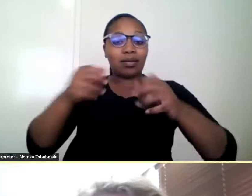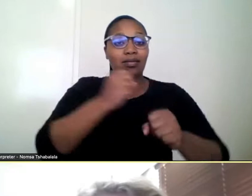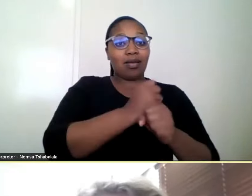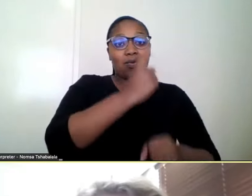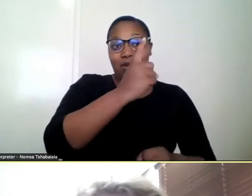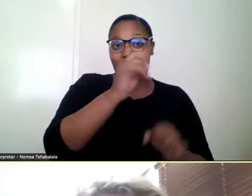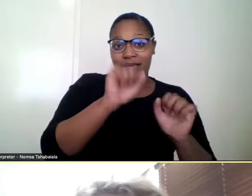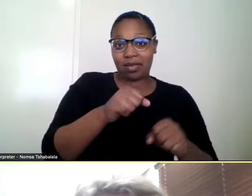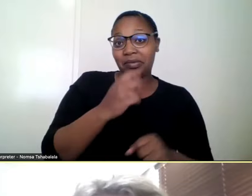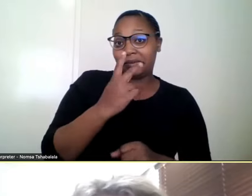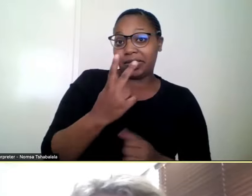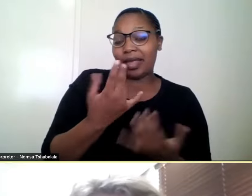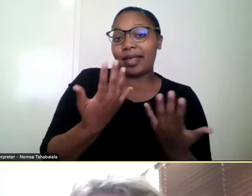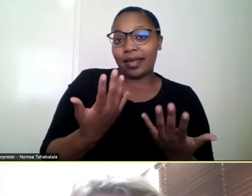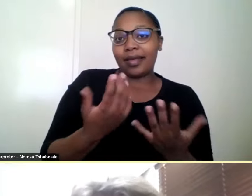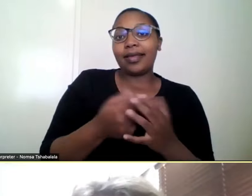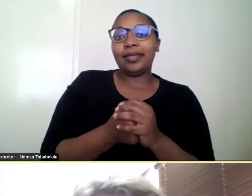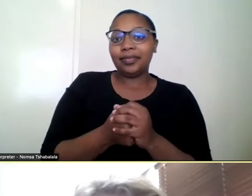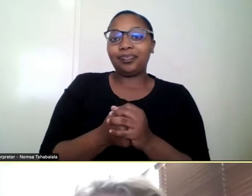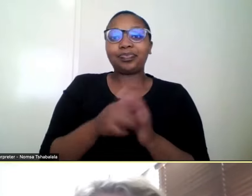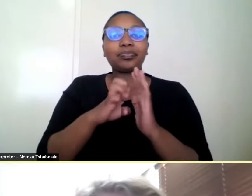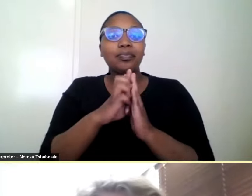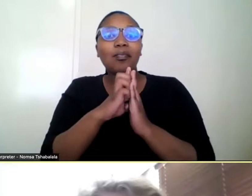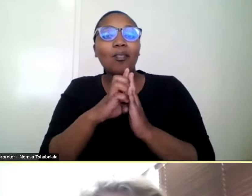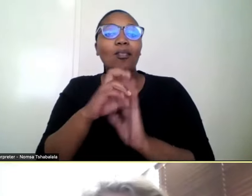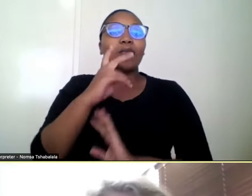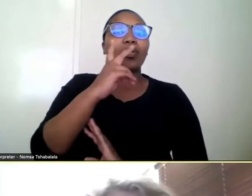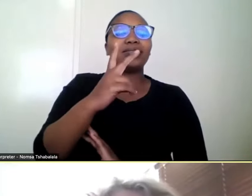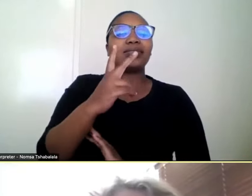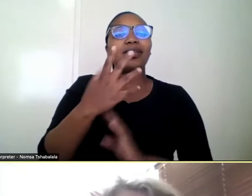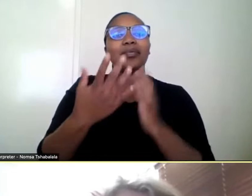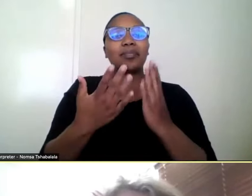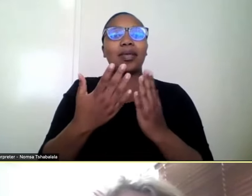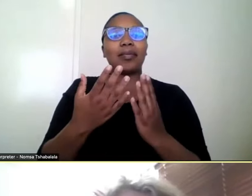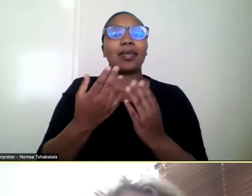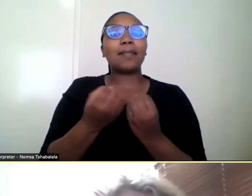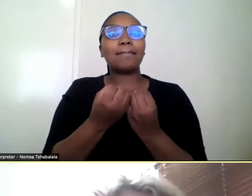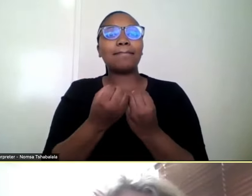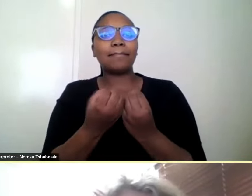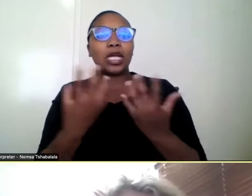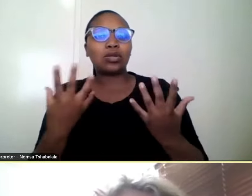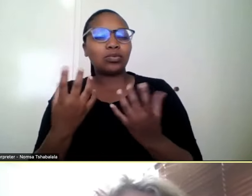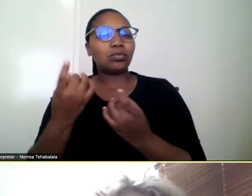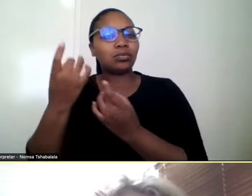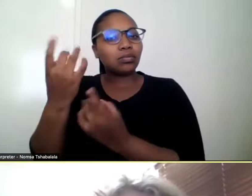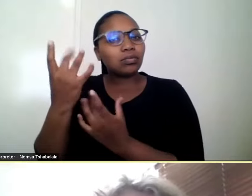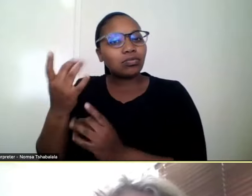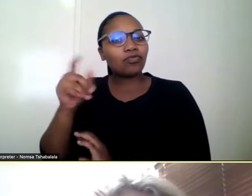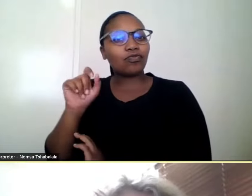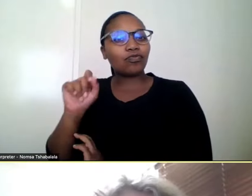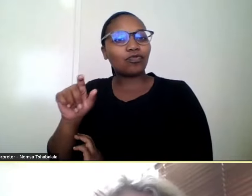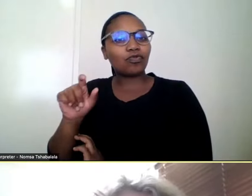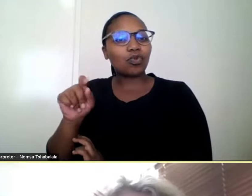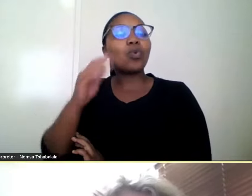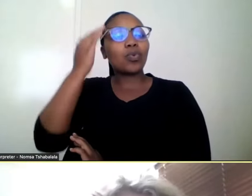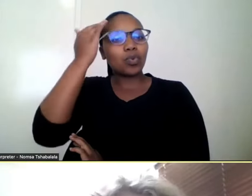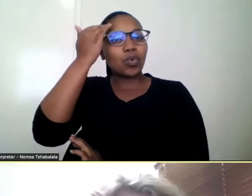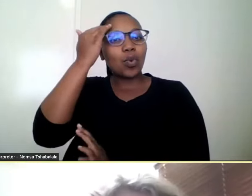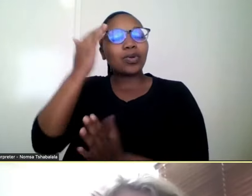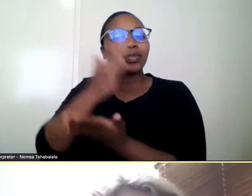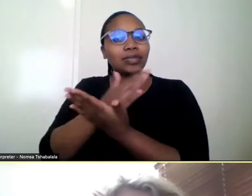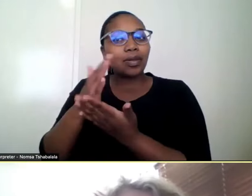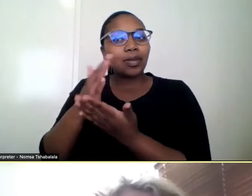the S-gene dropout data, we know that there are already data that there